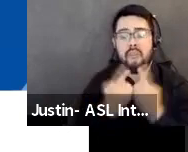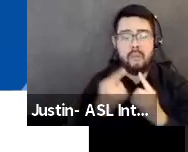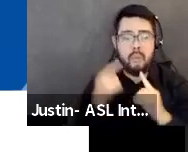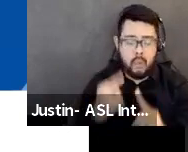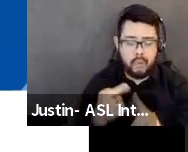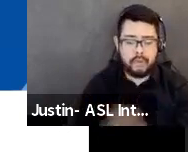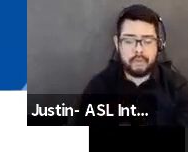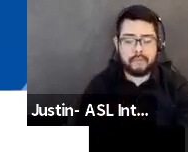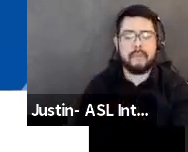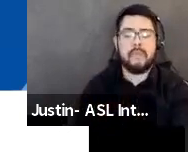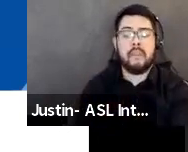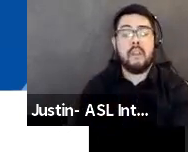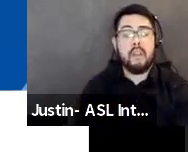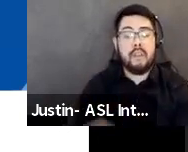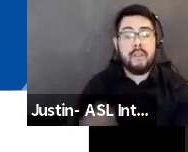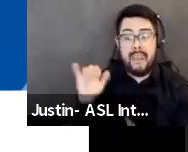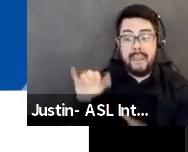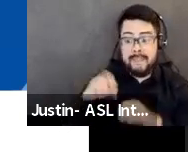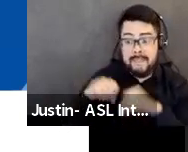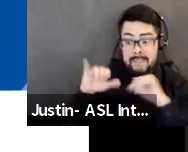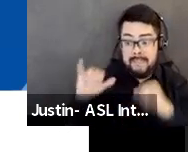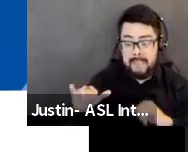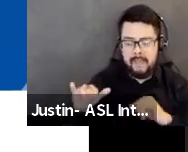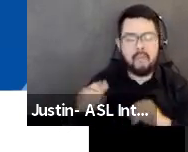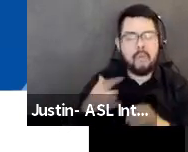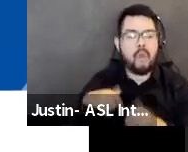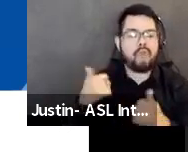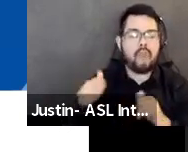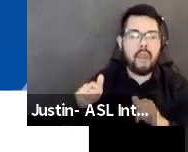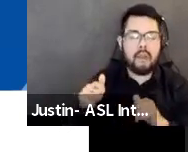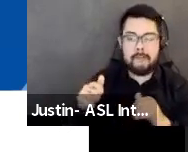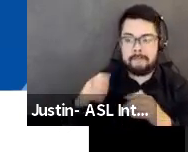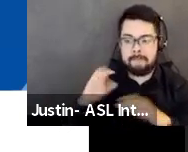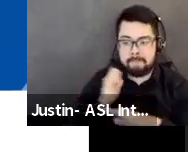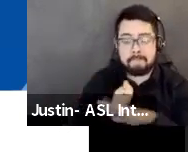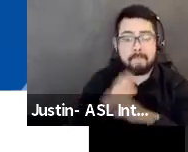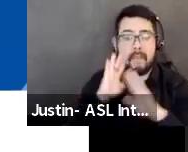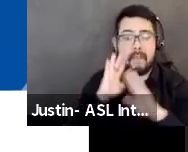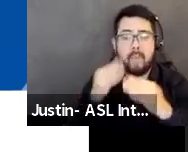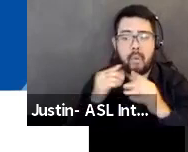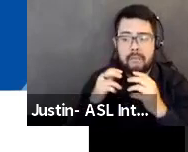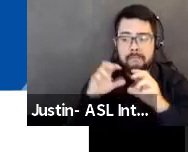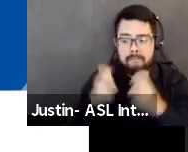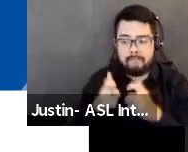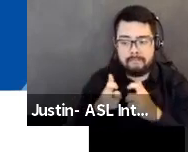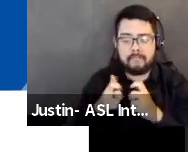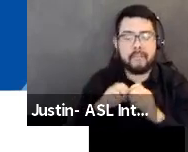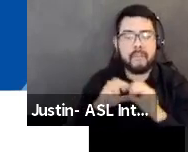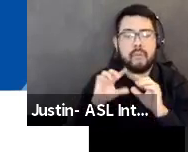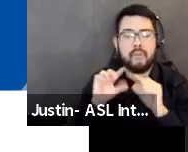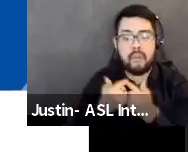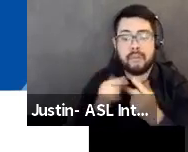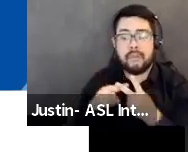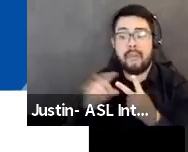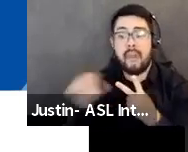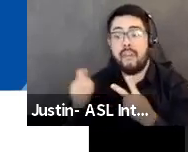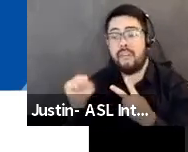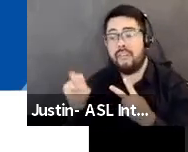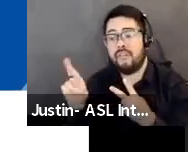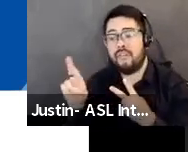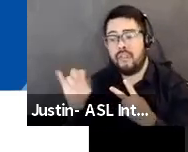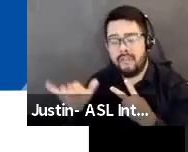at this monitoring system we are talking about focus groups potentially additional surveys and other ways to capture student